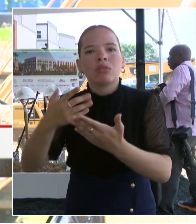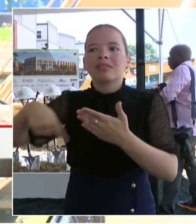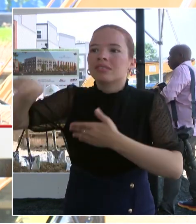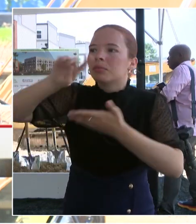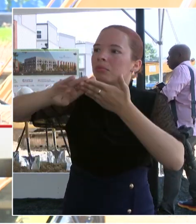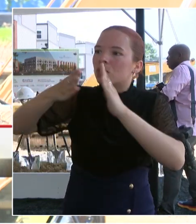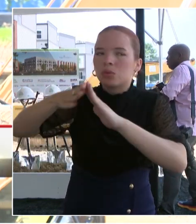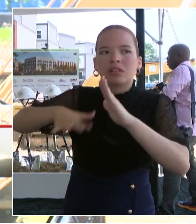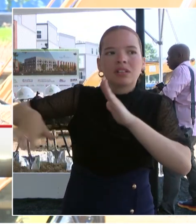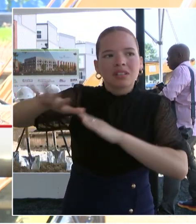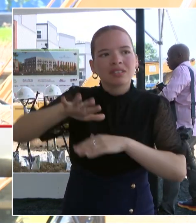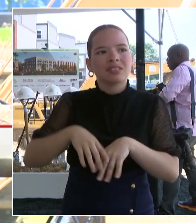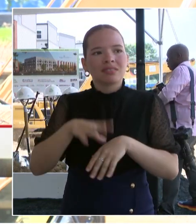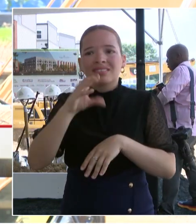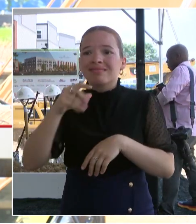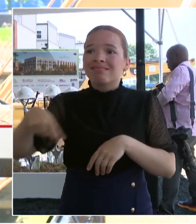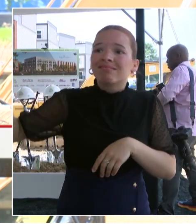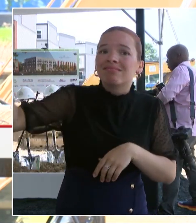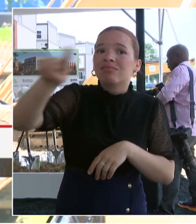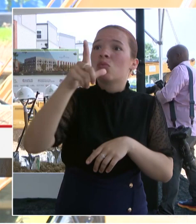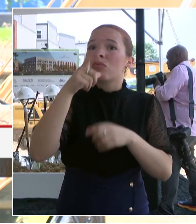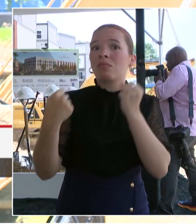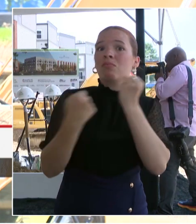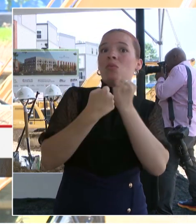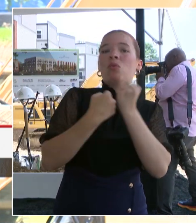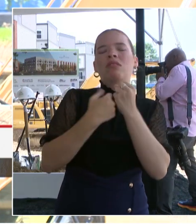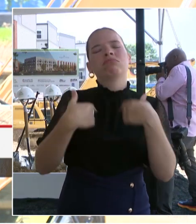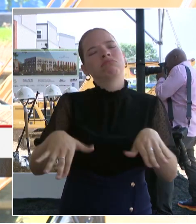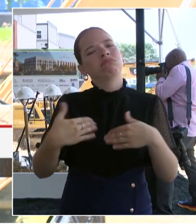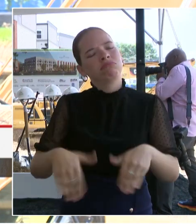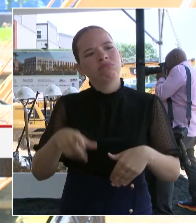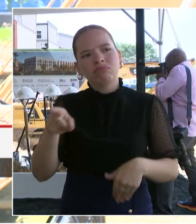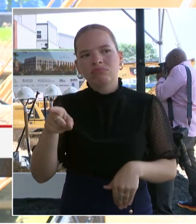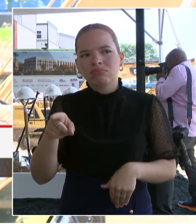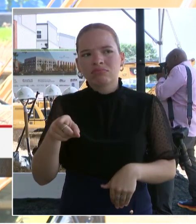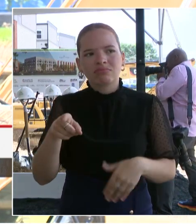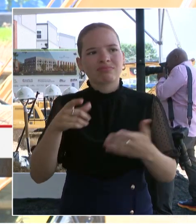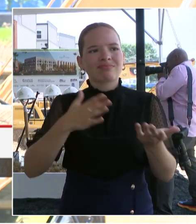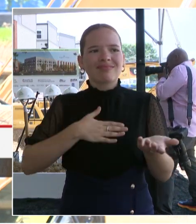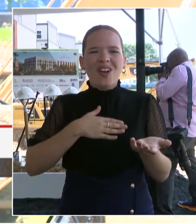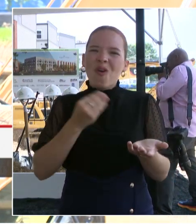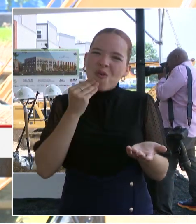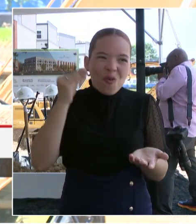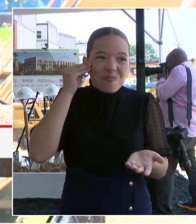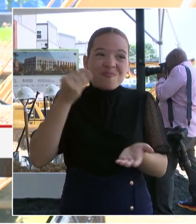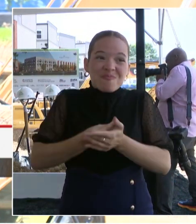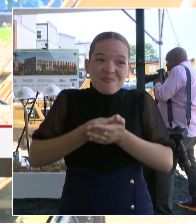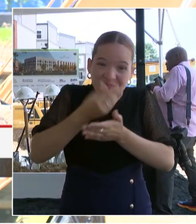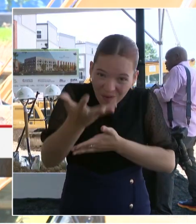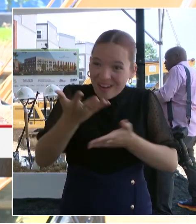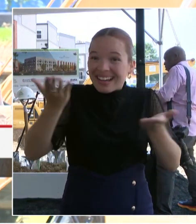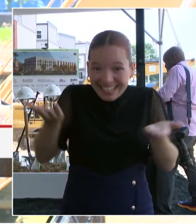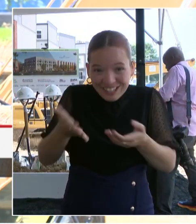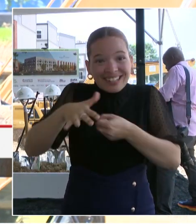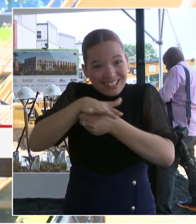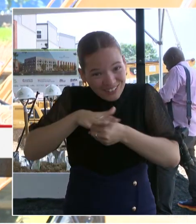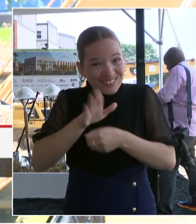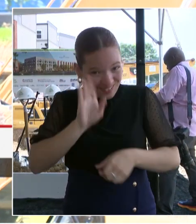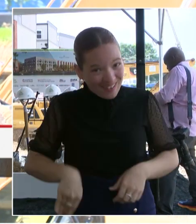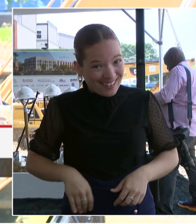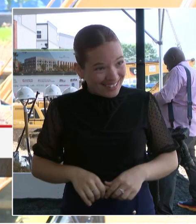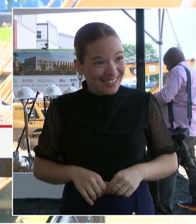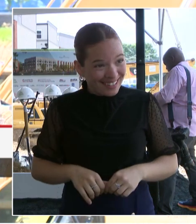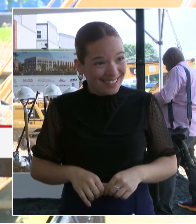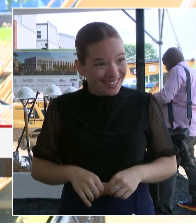supporters and who supported me as an ANC commissioner. And it was a really tough race. Nobody